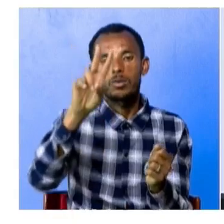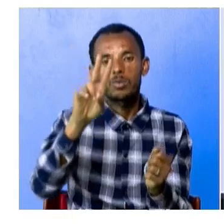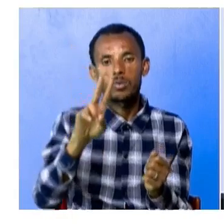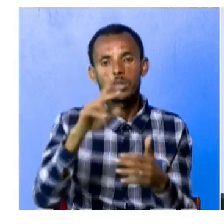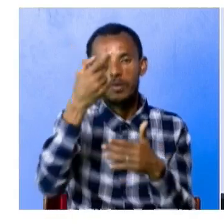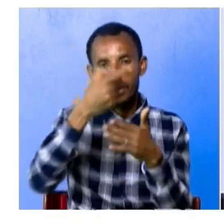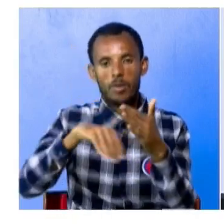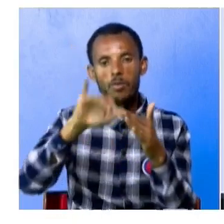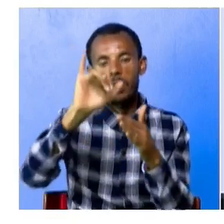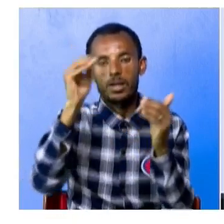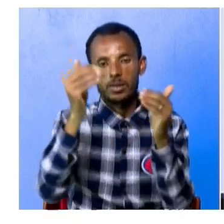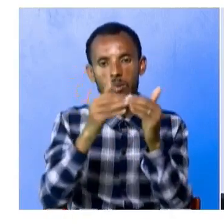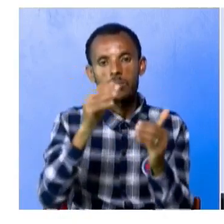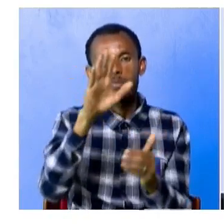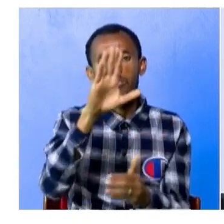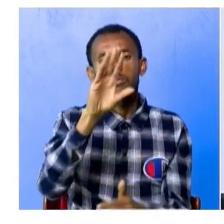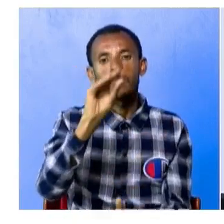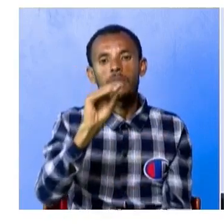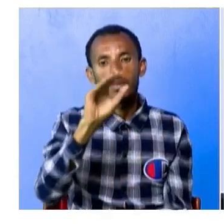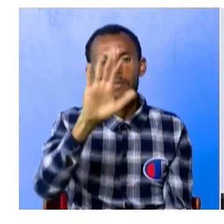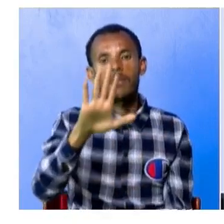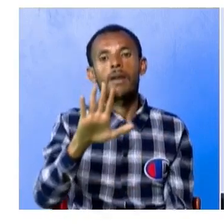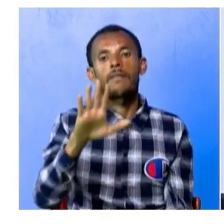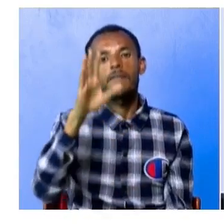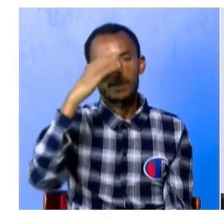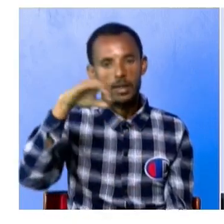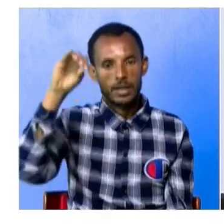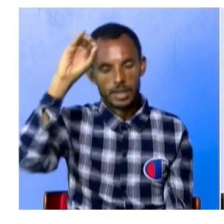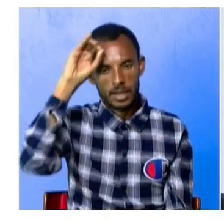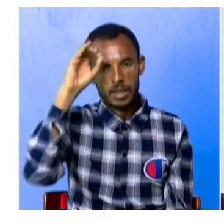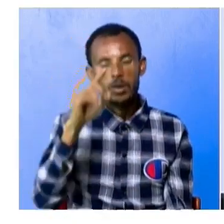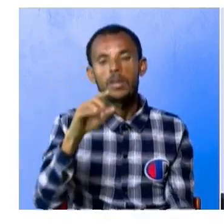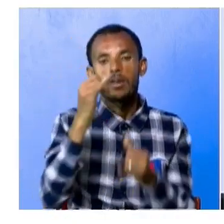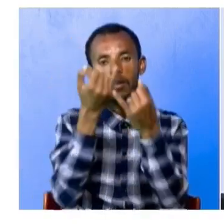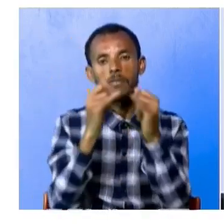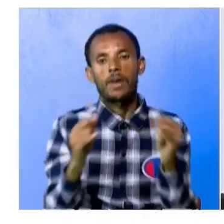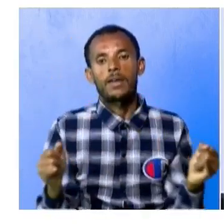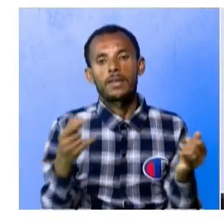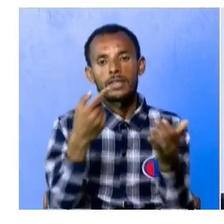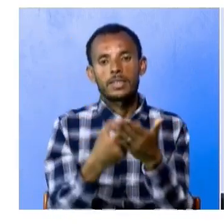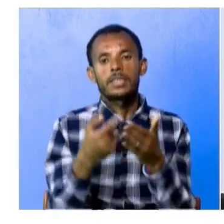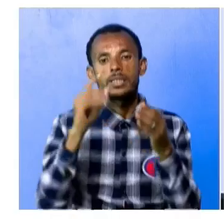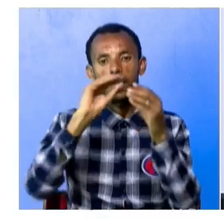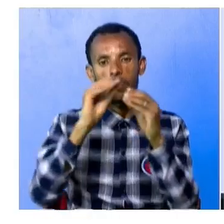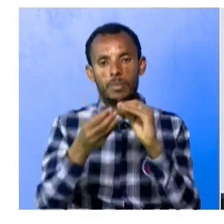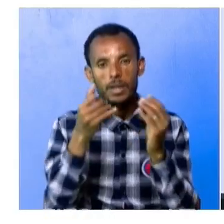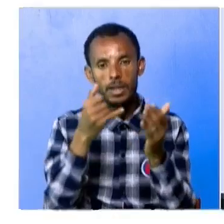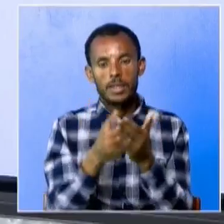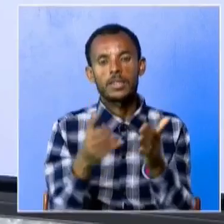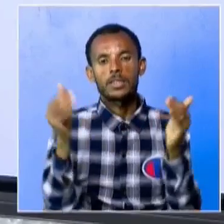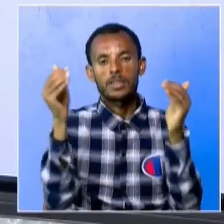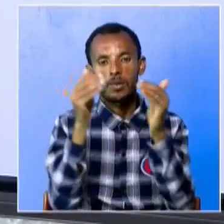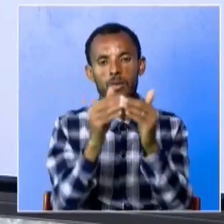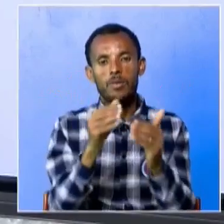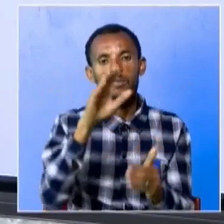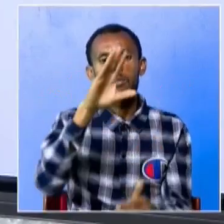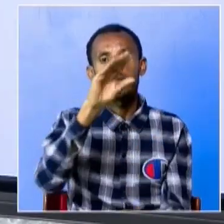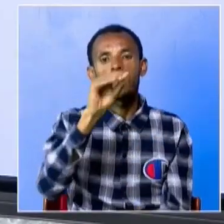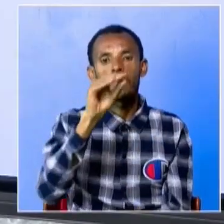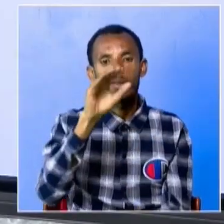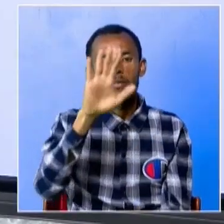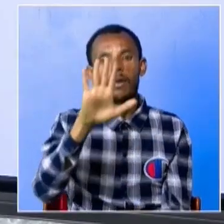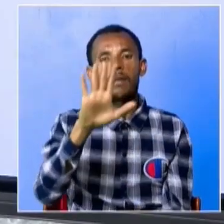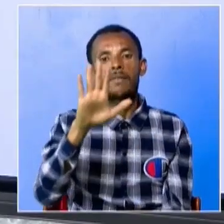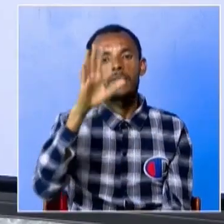becomes 55 degree. Okay, when you divide this number, it becomes 55 degree.